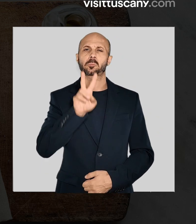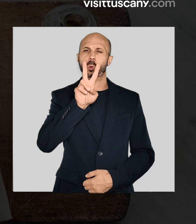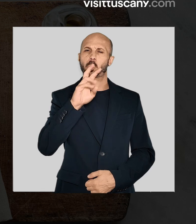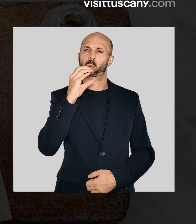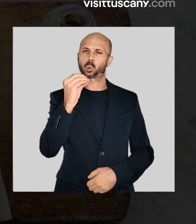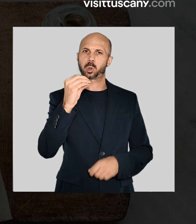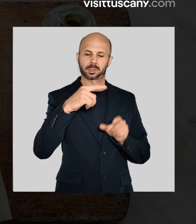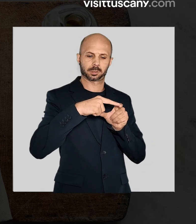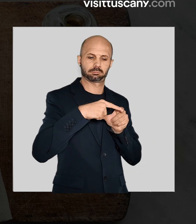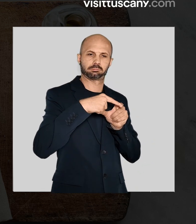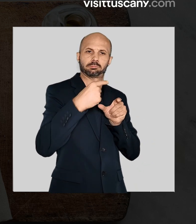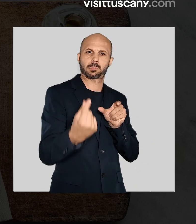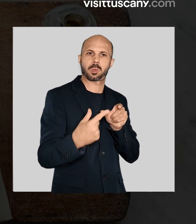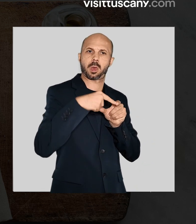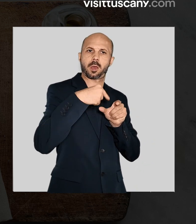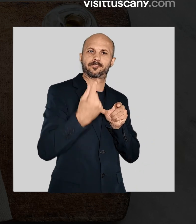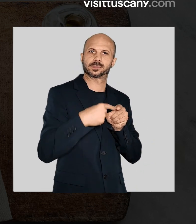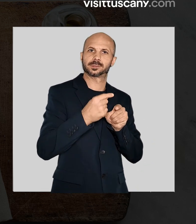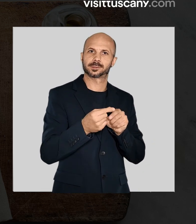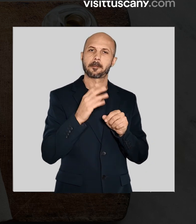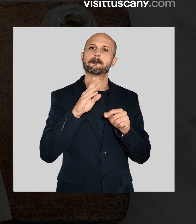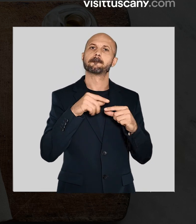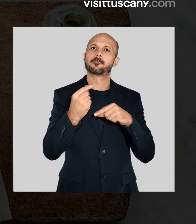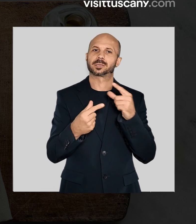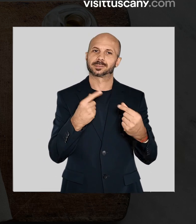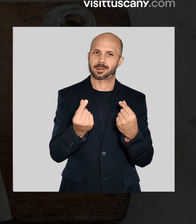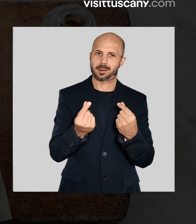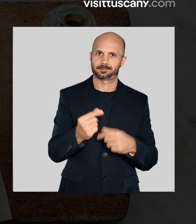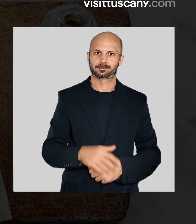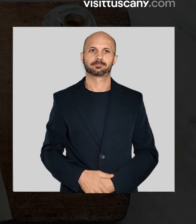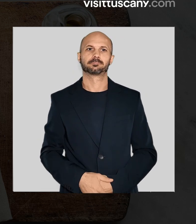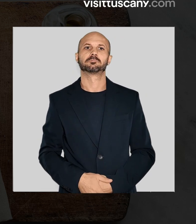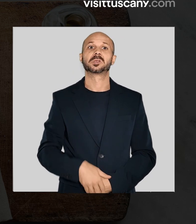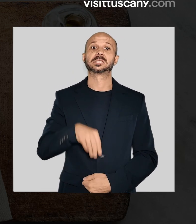4 thick slices of stale Tuscan bread,